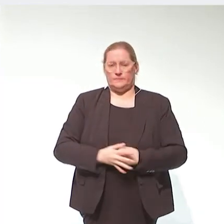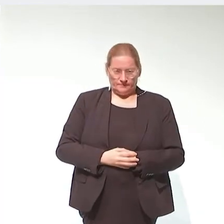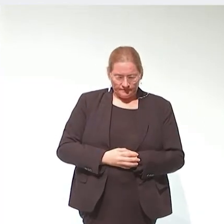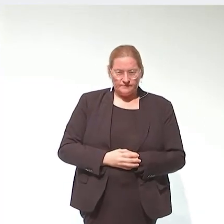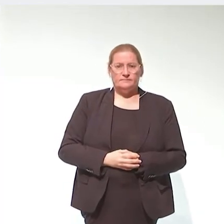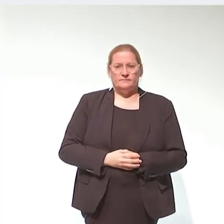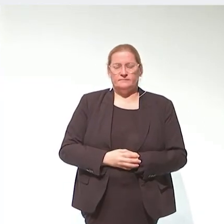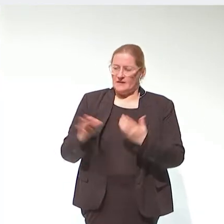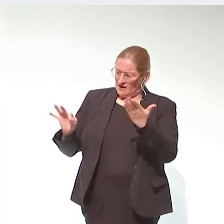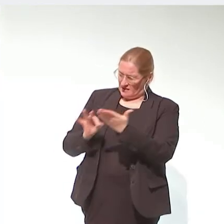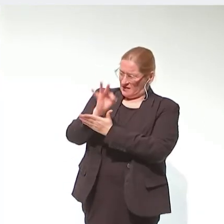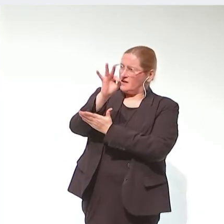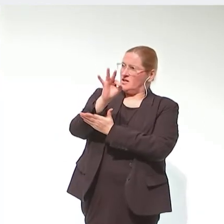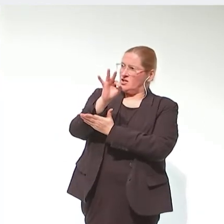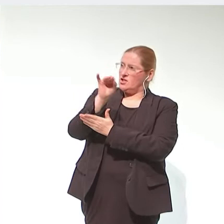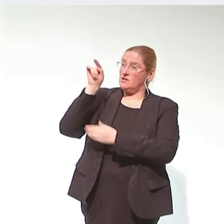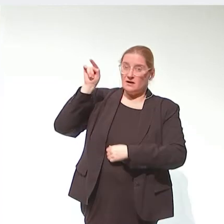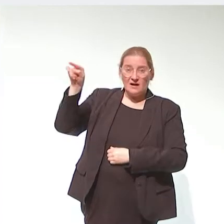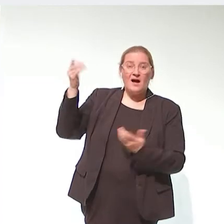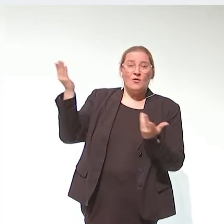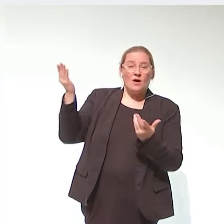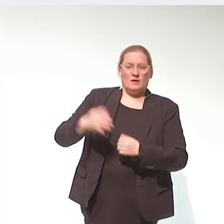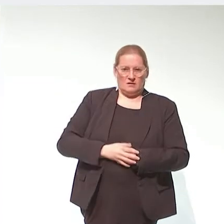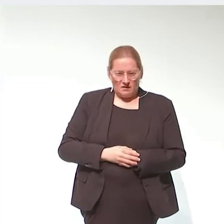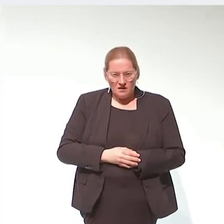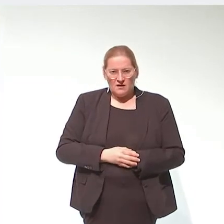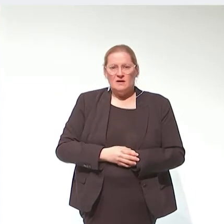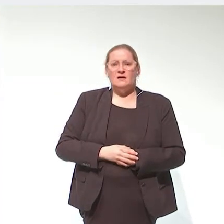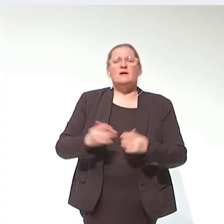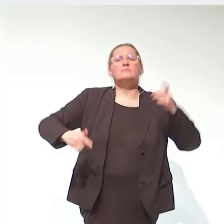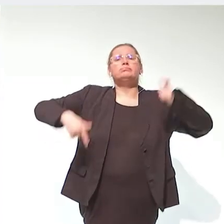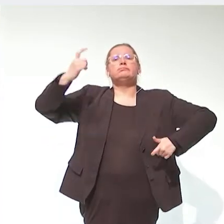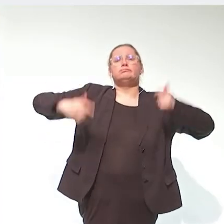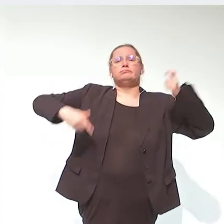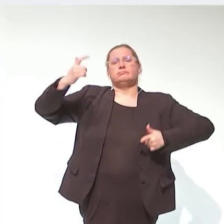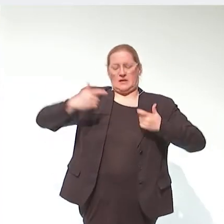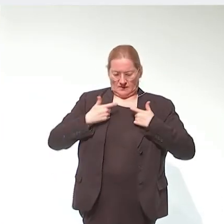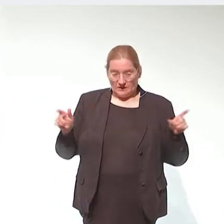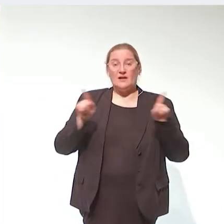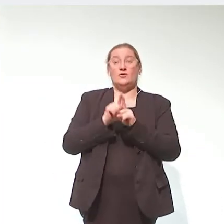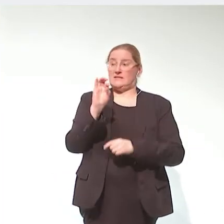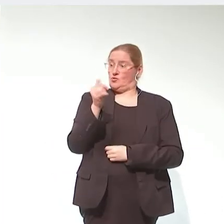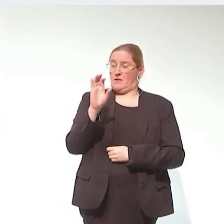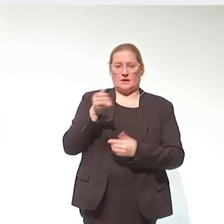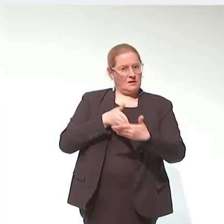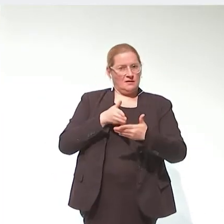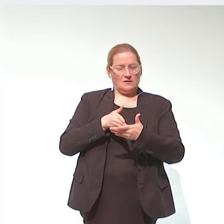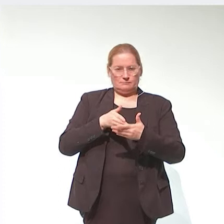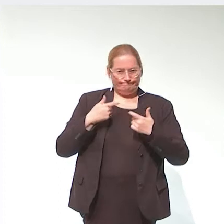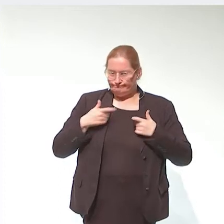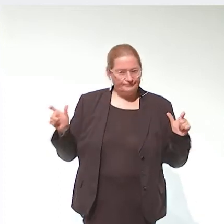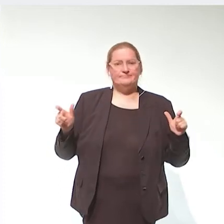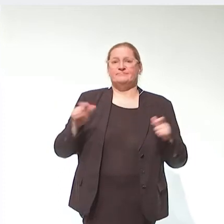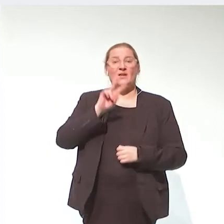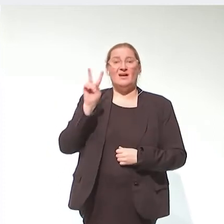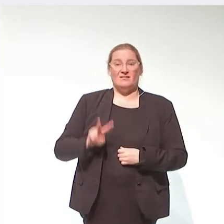built and virtual environments. So the built environment was always a priority for Malta. We have legislation in place for quite a while